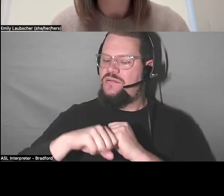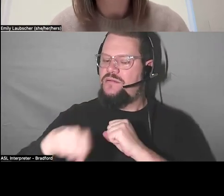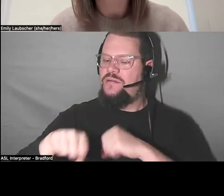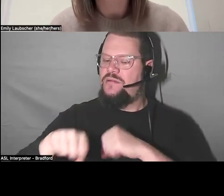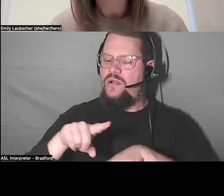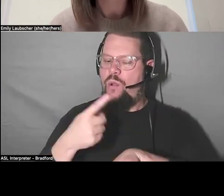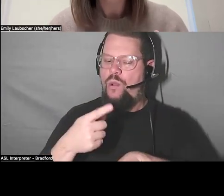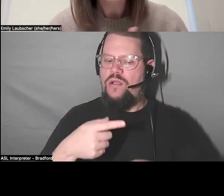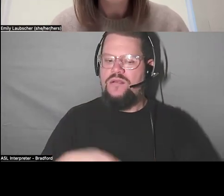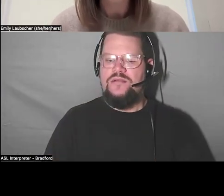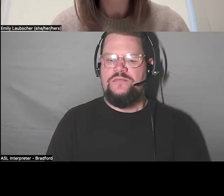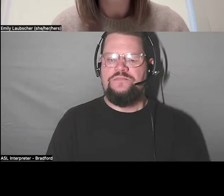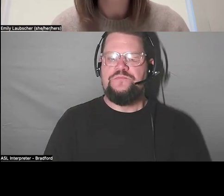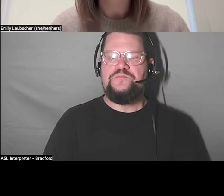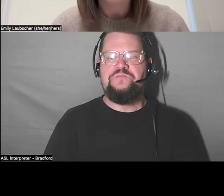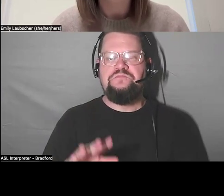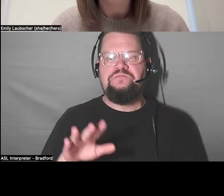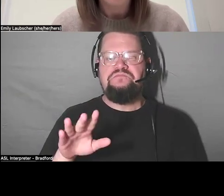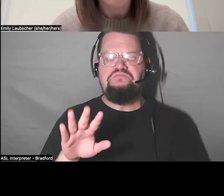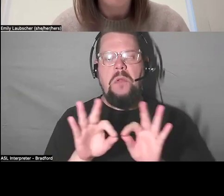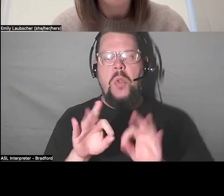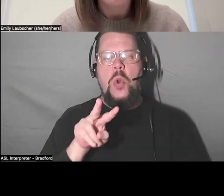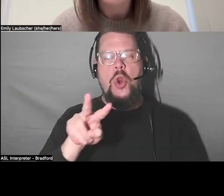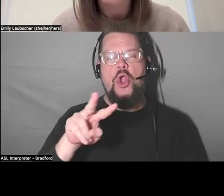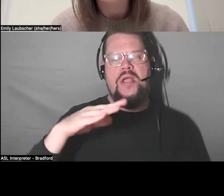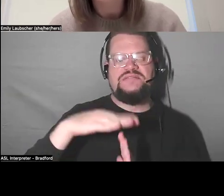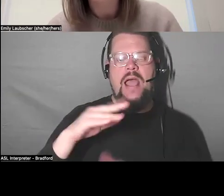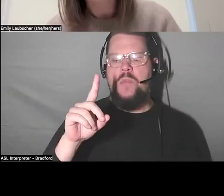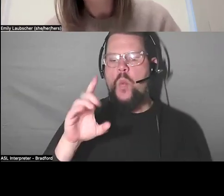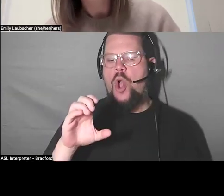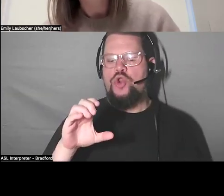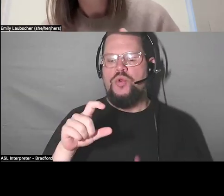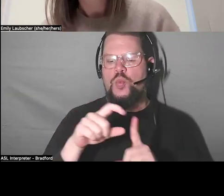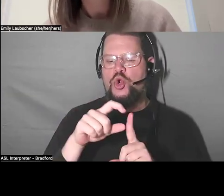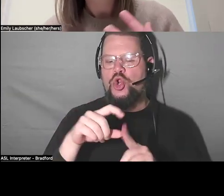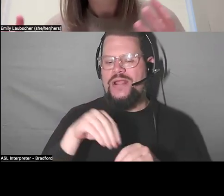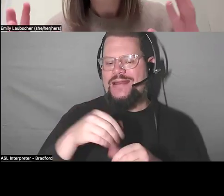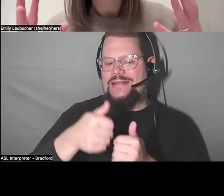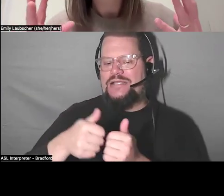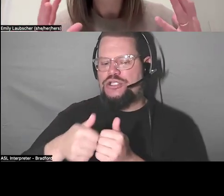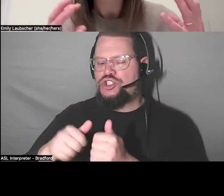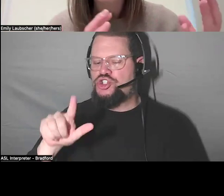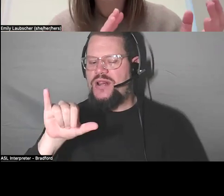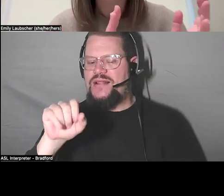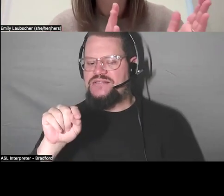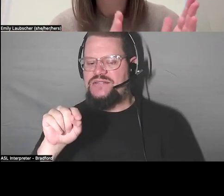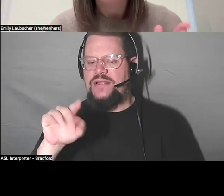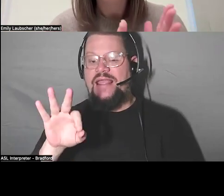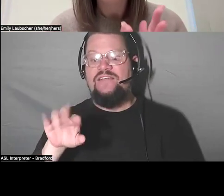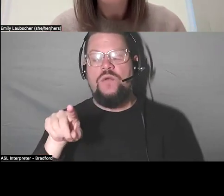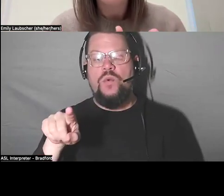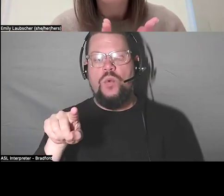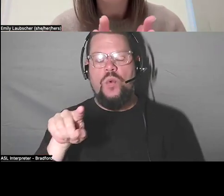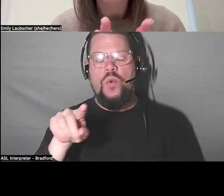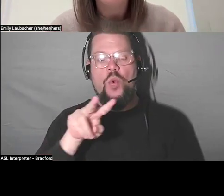of discussion, we can look at just the top 100 words on each list. So if you take the